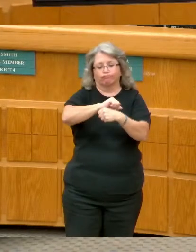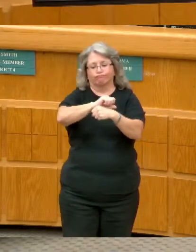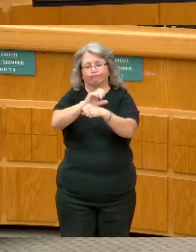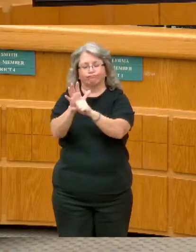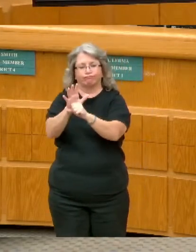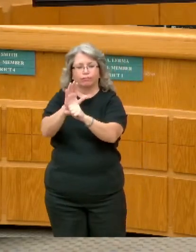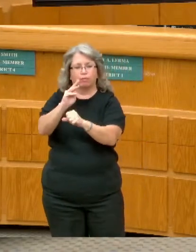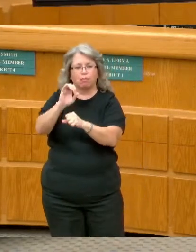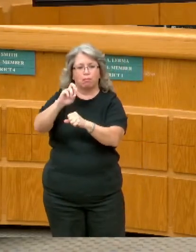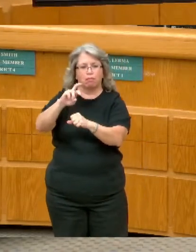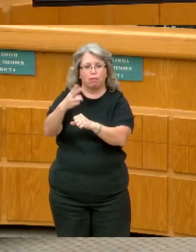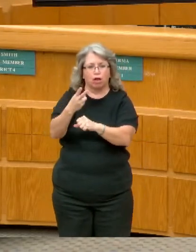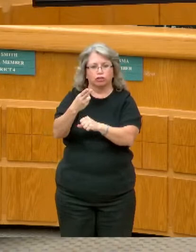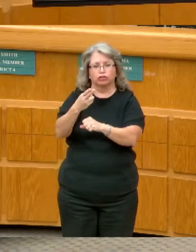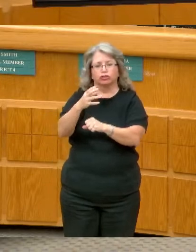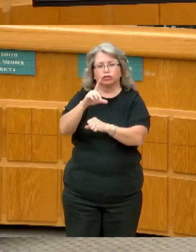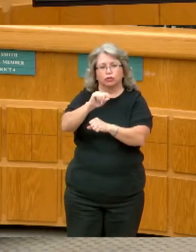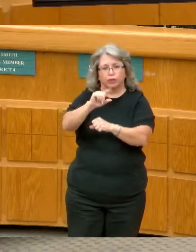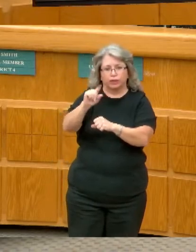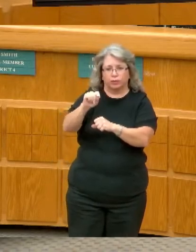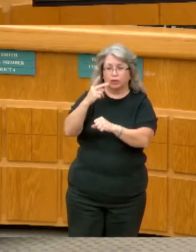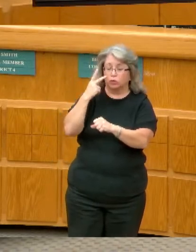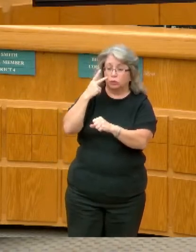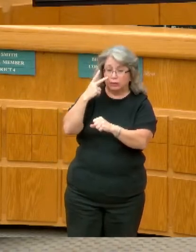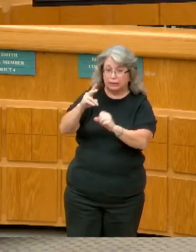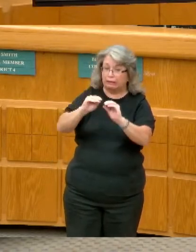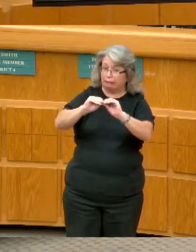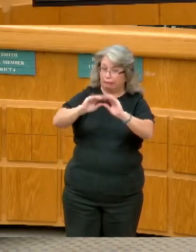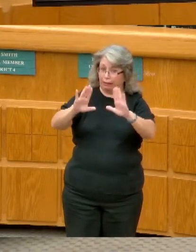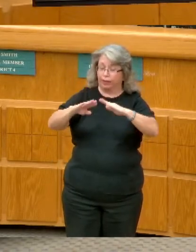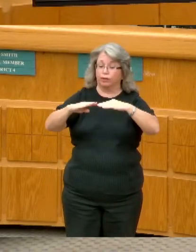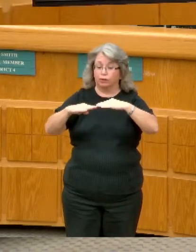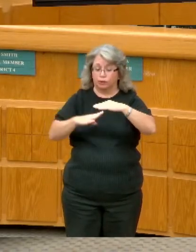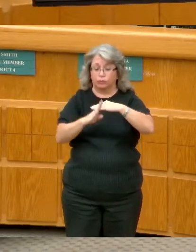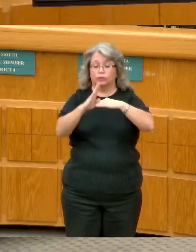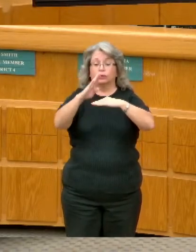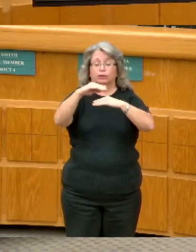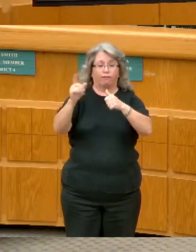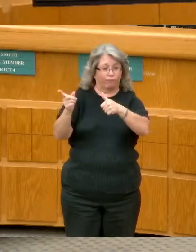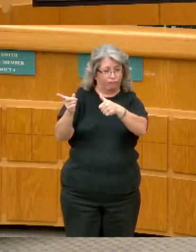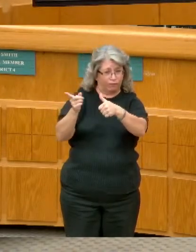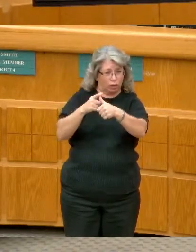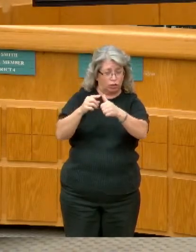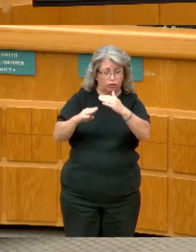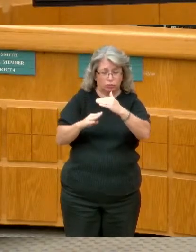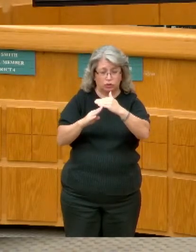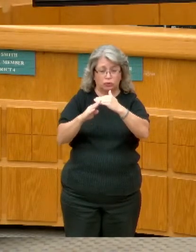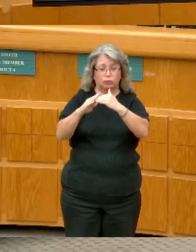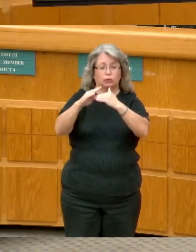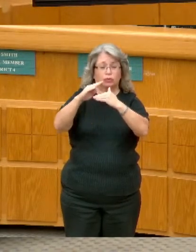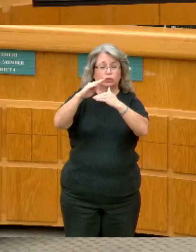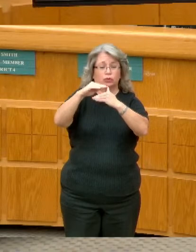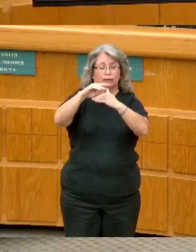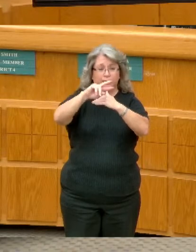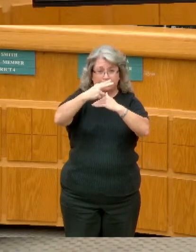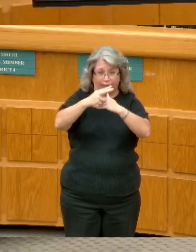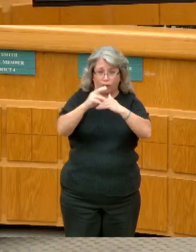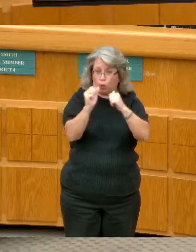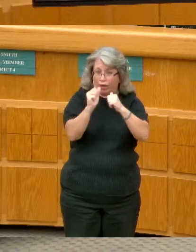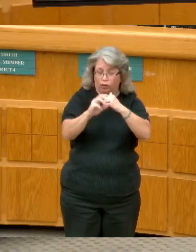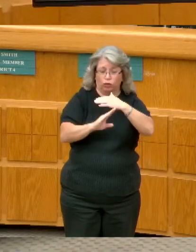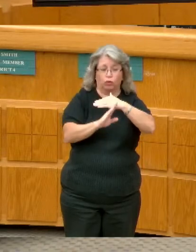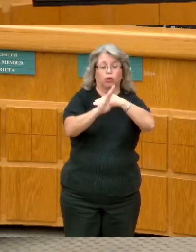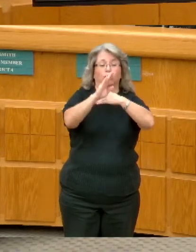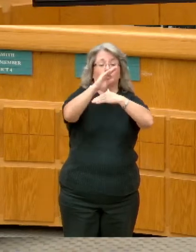so you see very clearly the different waves here. The first original wave, the second winter wave, the third